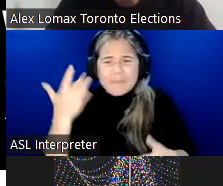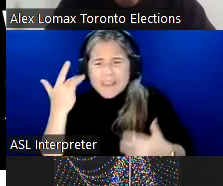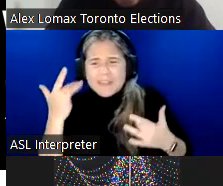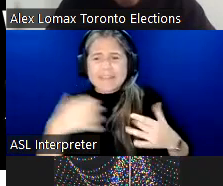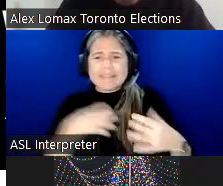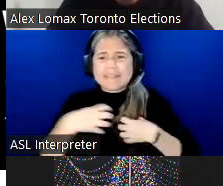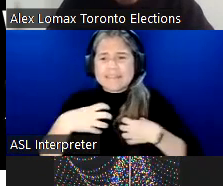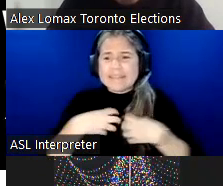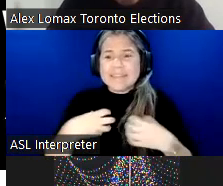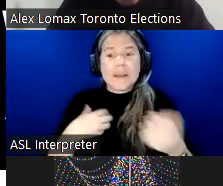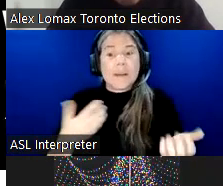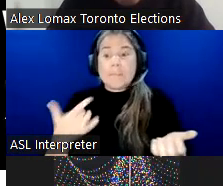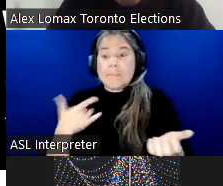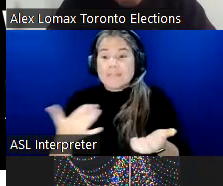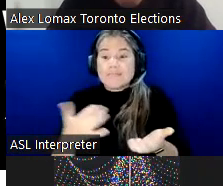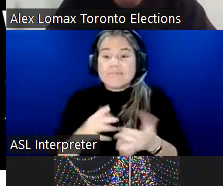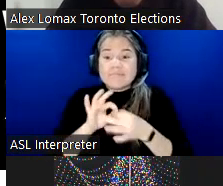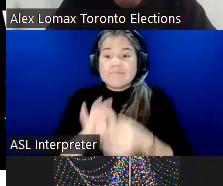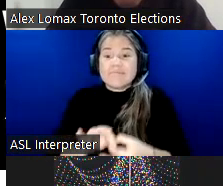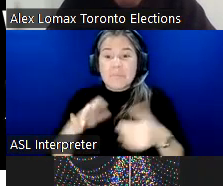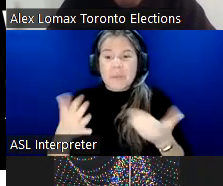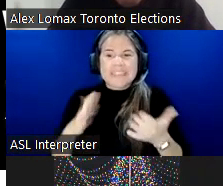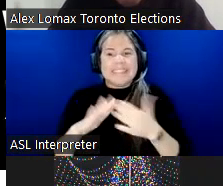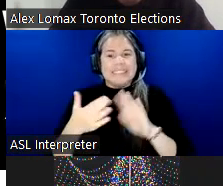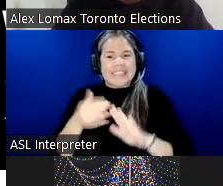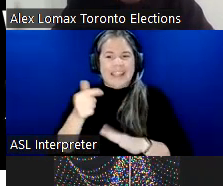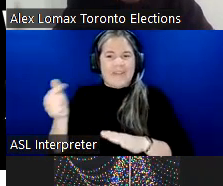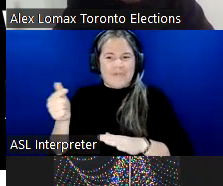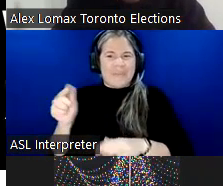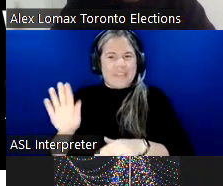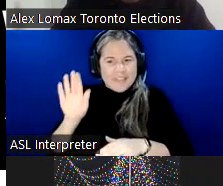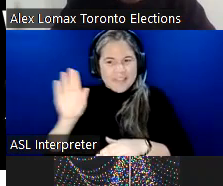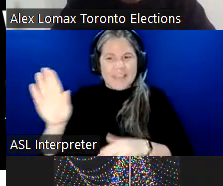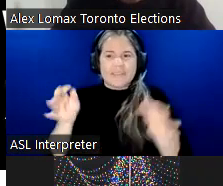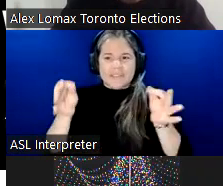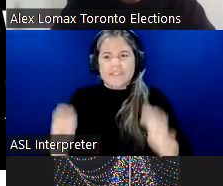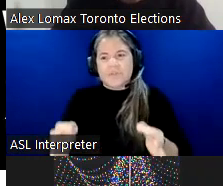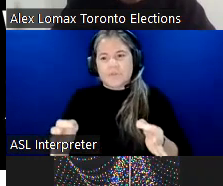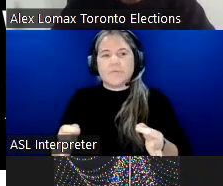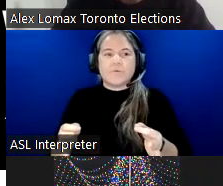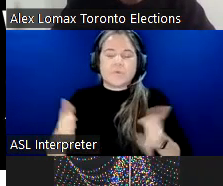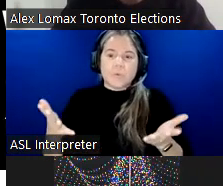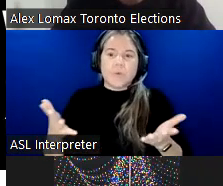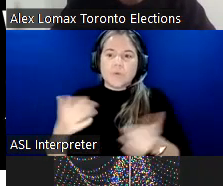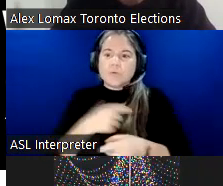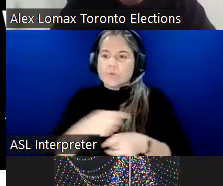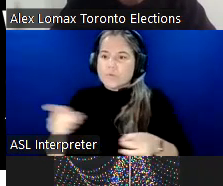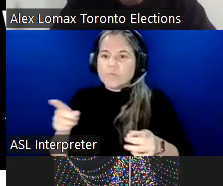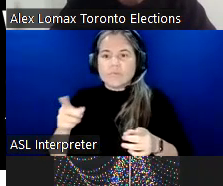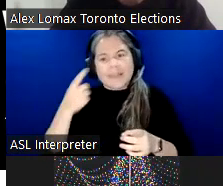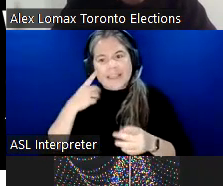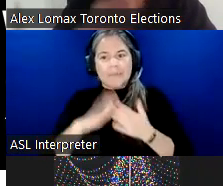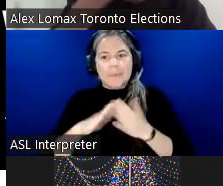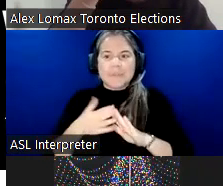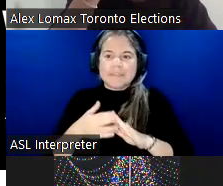is oftentimes something that's dealt with at the municipal level. So really kind of thinking about what's important to a community and